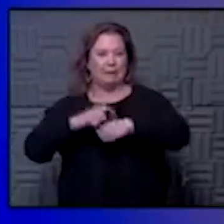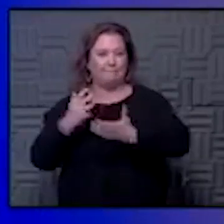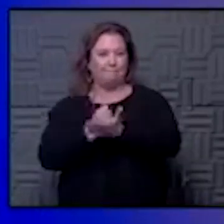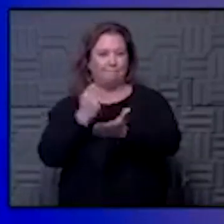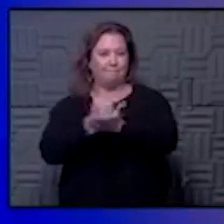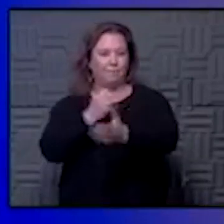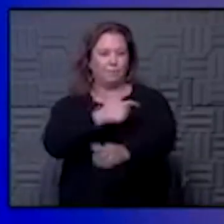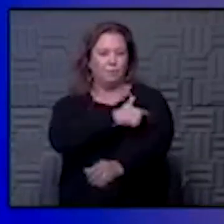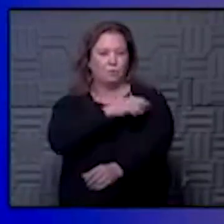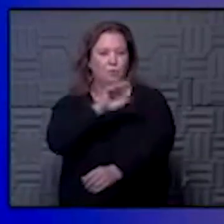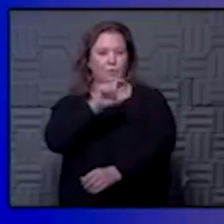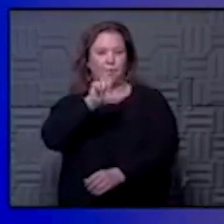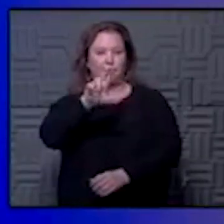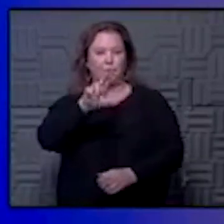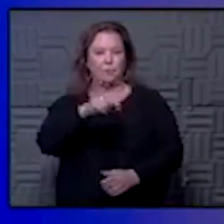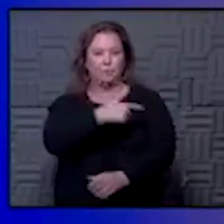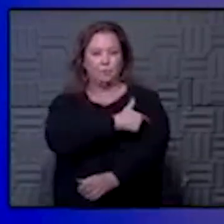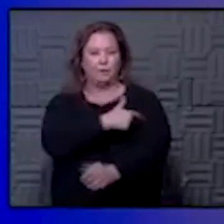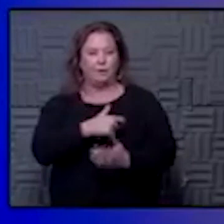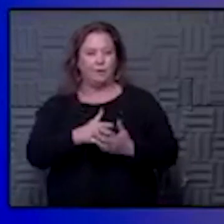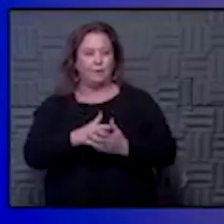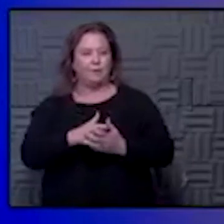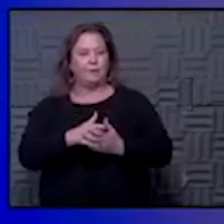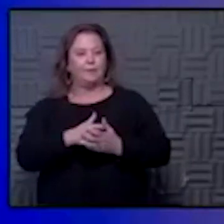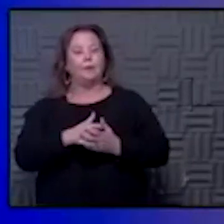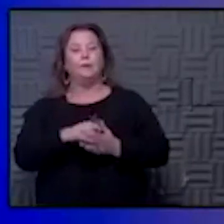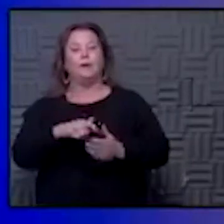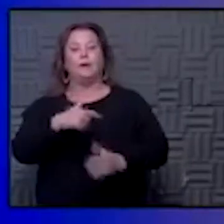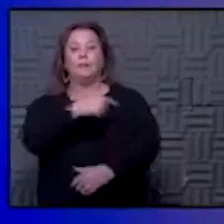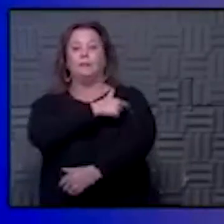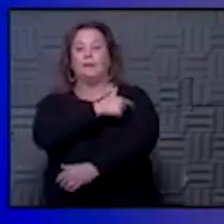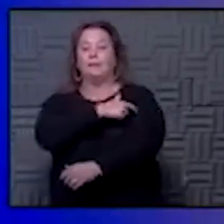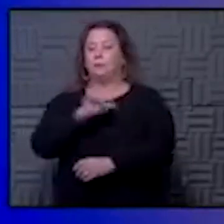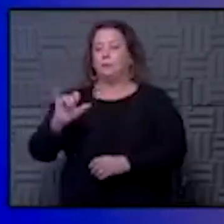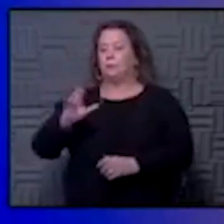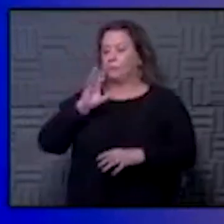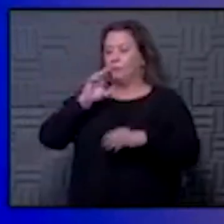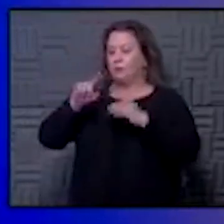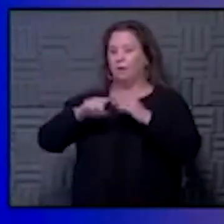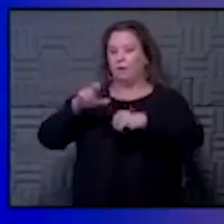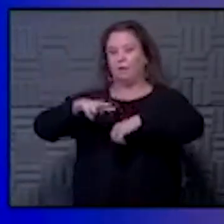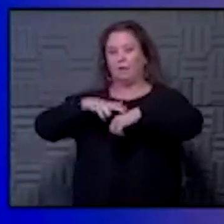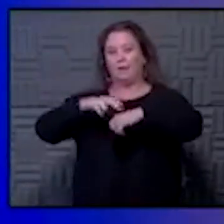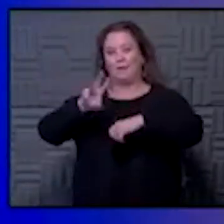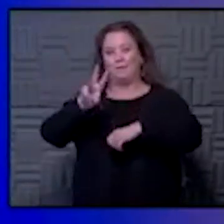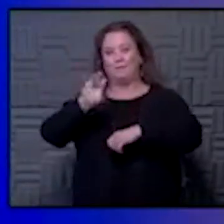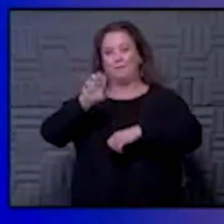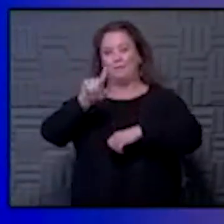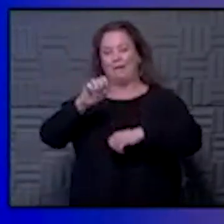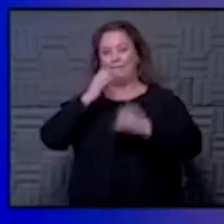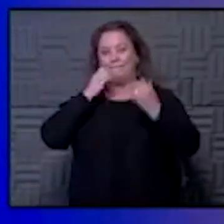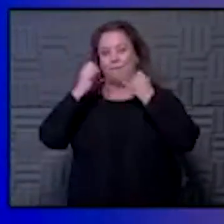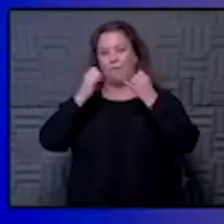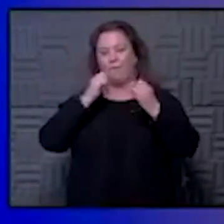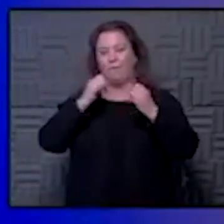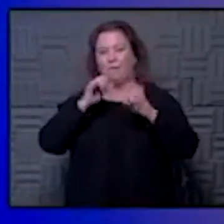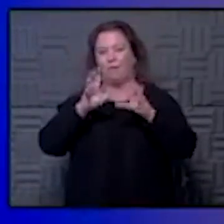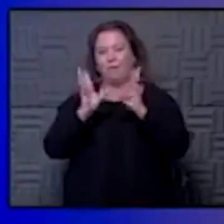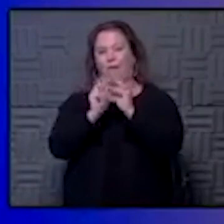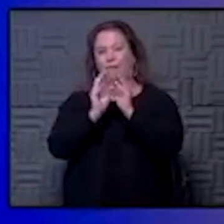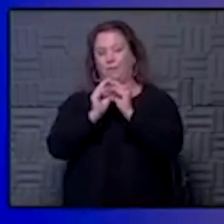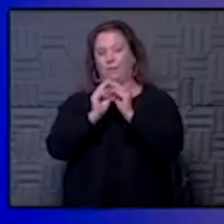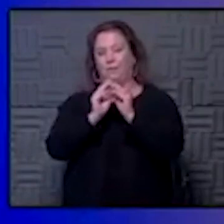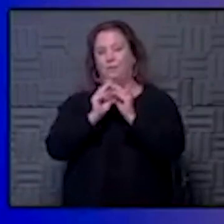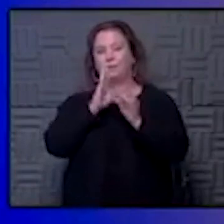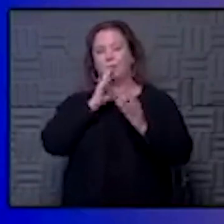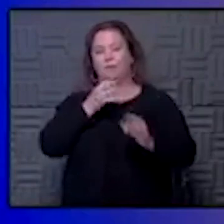your influenza vaccine. And on the topic of vaccines, I did have a nationwide call yesterday with guests and